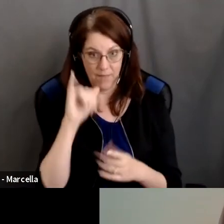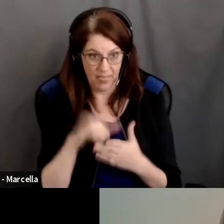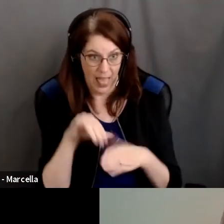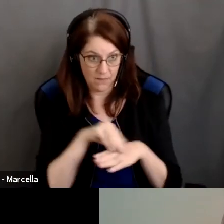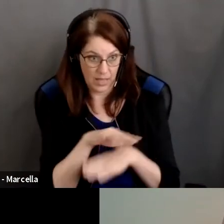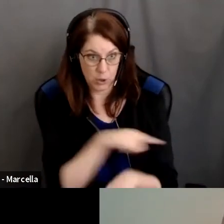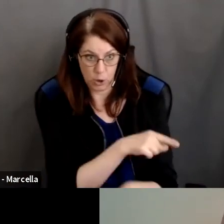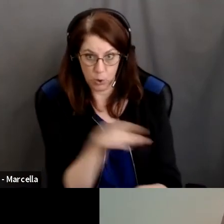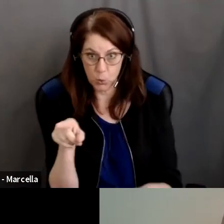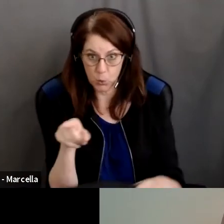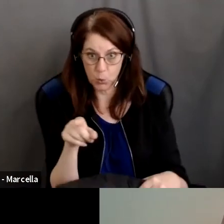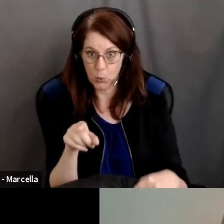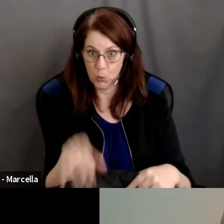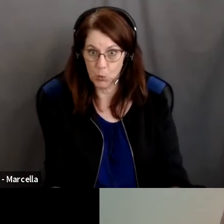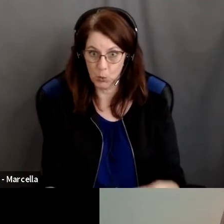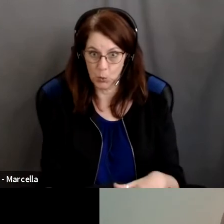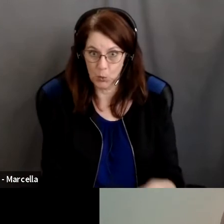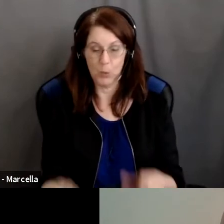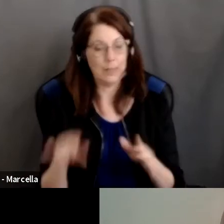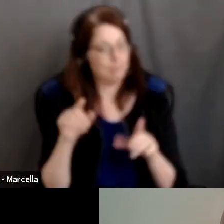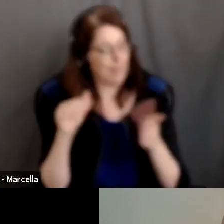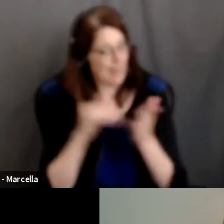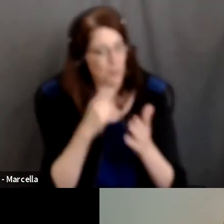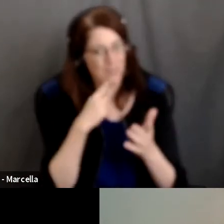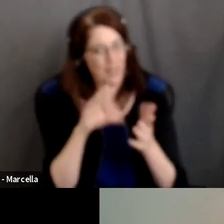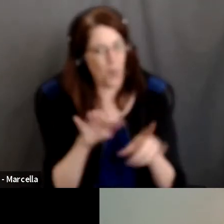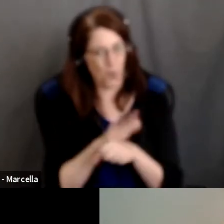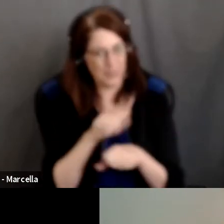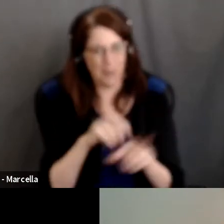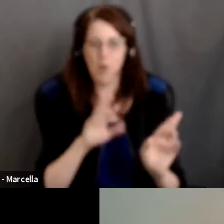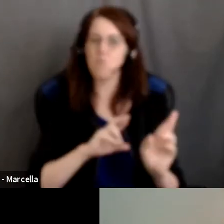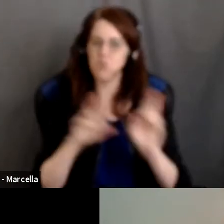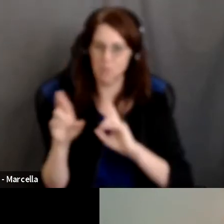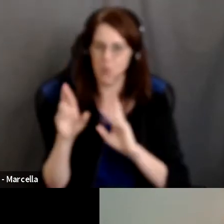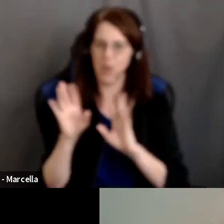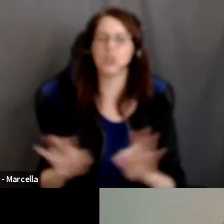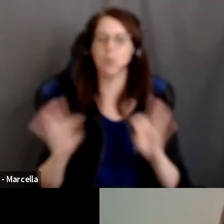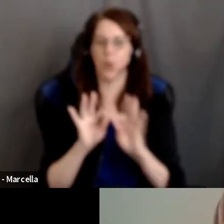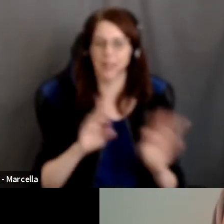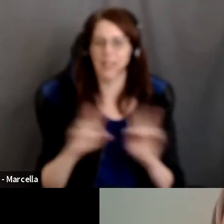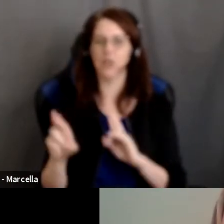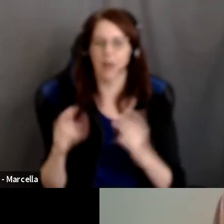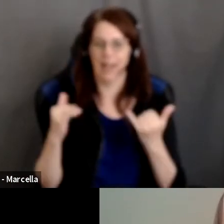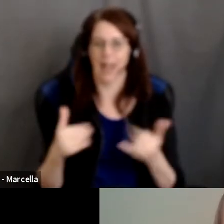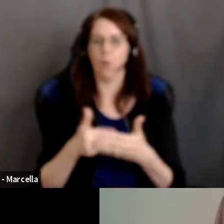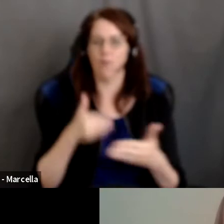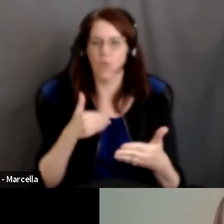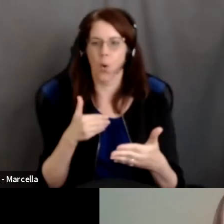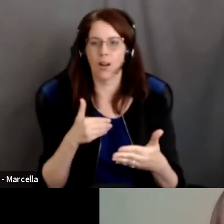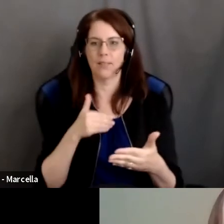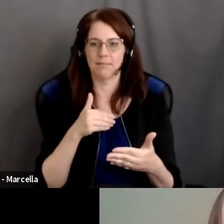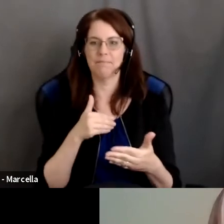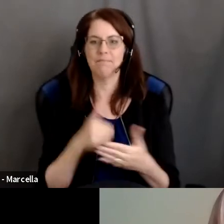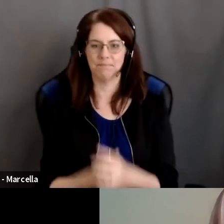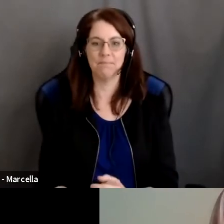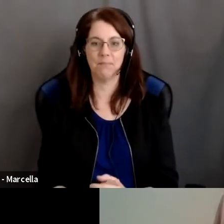you, again, like we've said this whole time, preparation is the key. Get ready now, don't get ready then. And like I tell